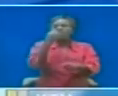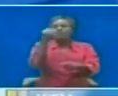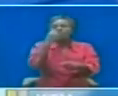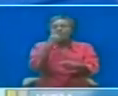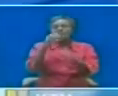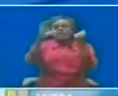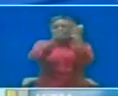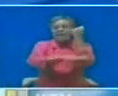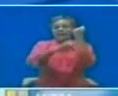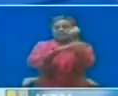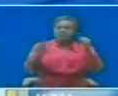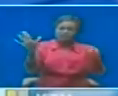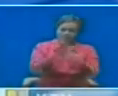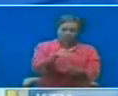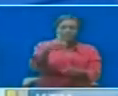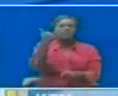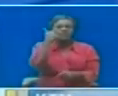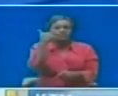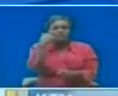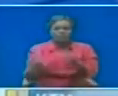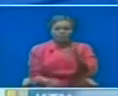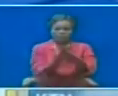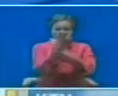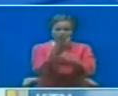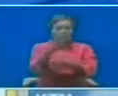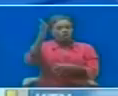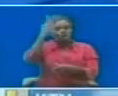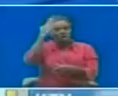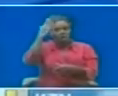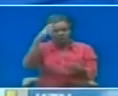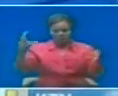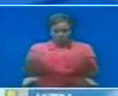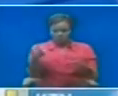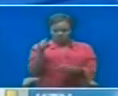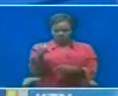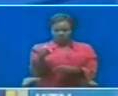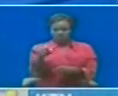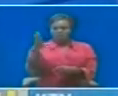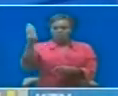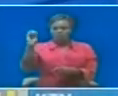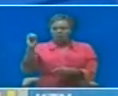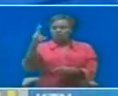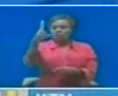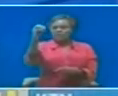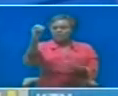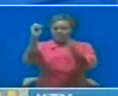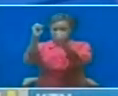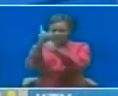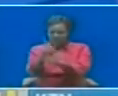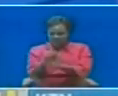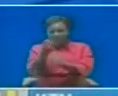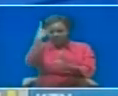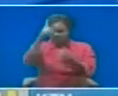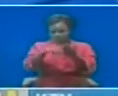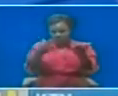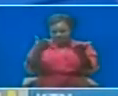entire country. This disease first came to the knowledge of residents there in Bomet in 2011. From what you